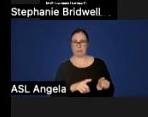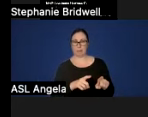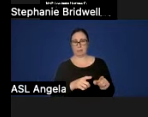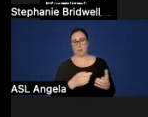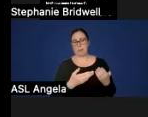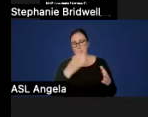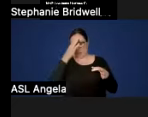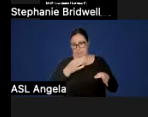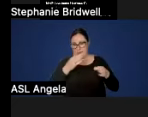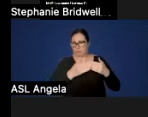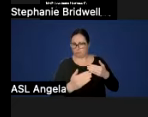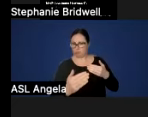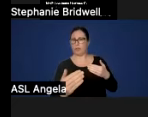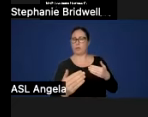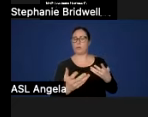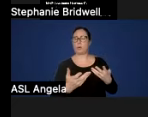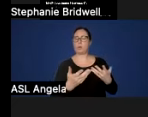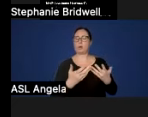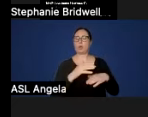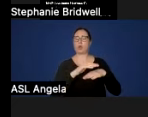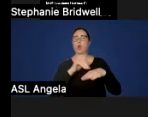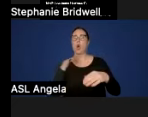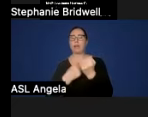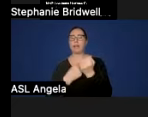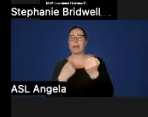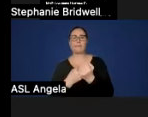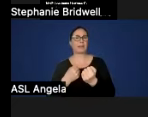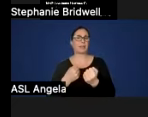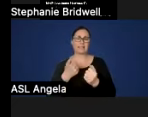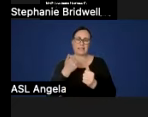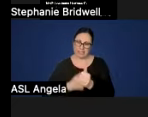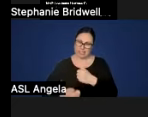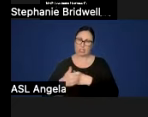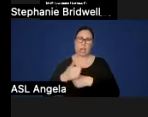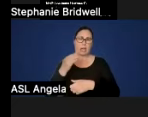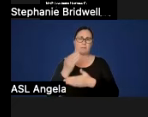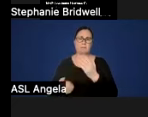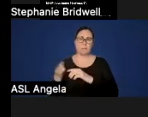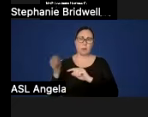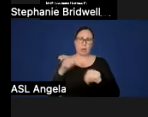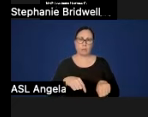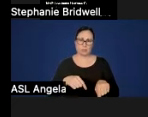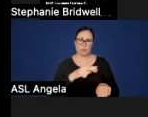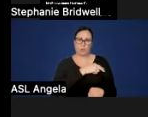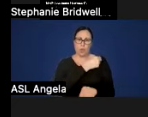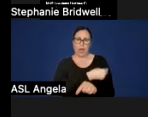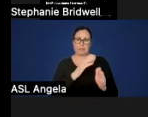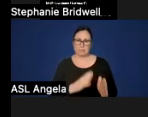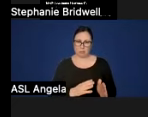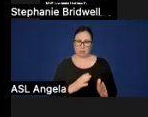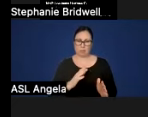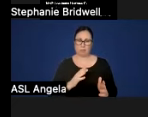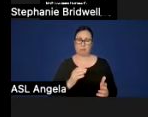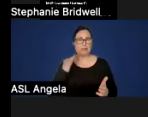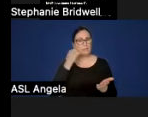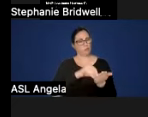moving forward, we're going to call an advocate every time someone comes to the hospital, right? And you've made that commitment at your team,